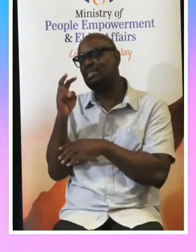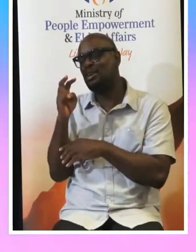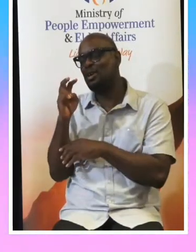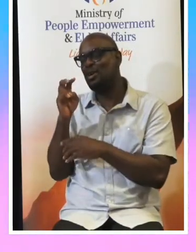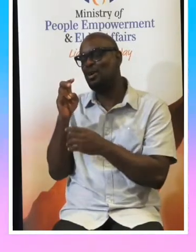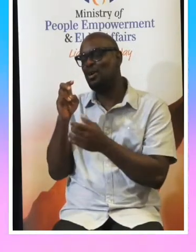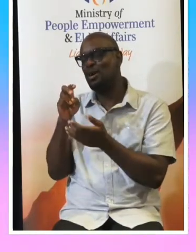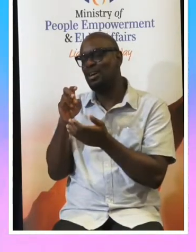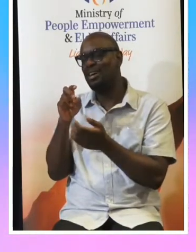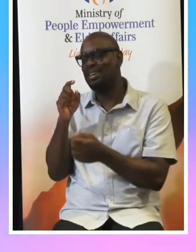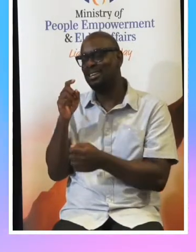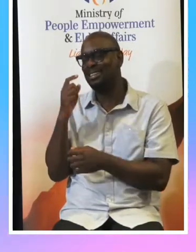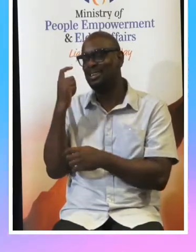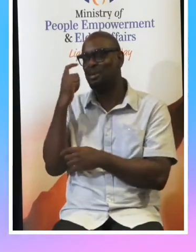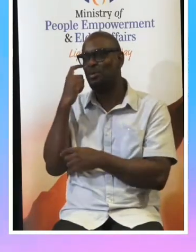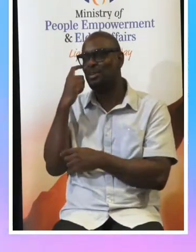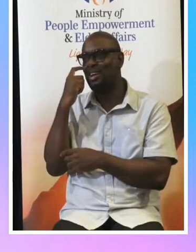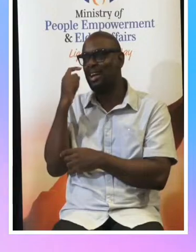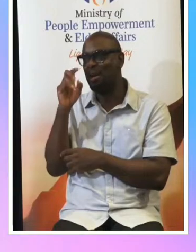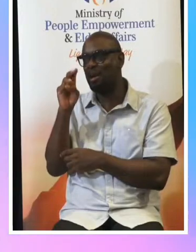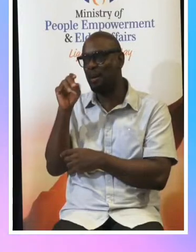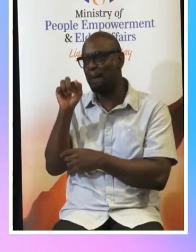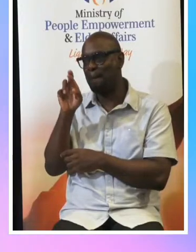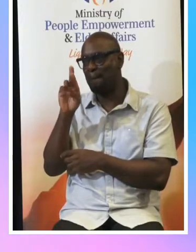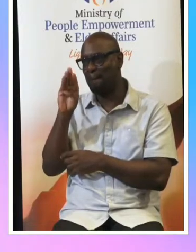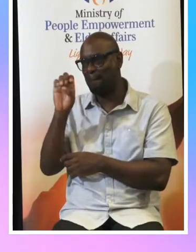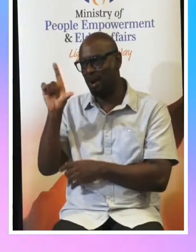I asked her and she said, ask the doctor.